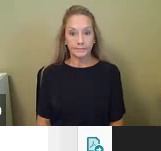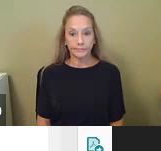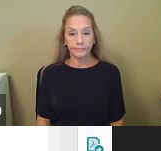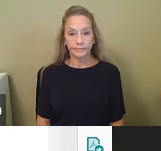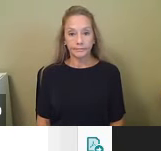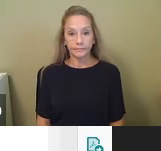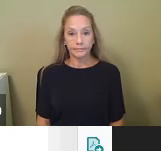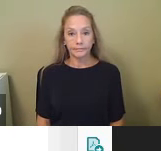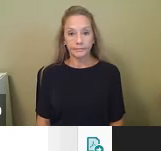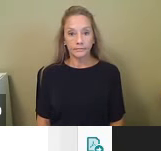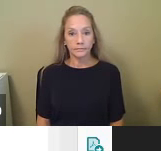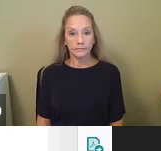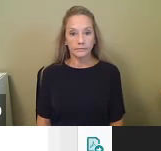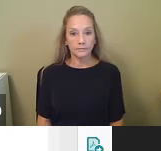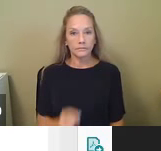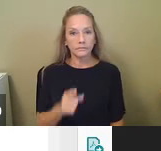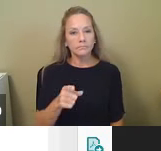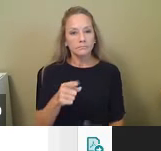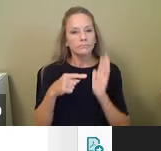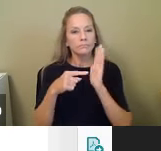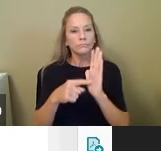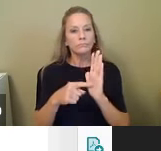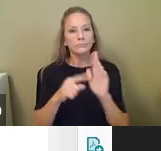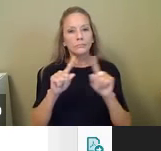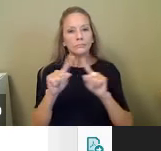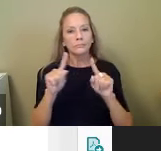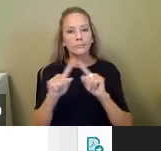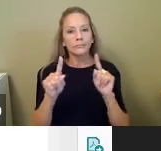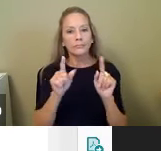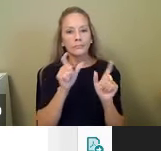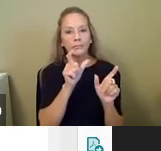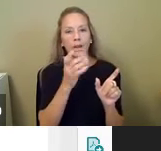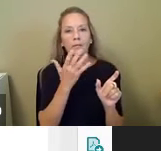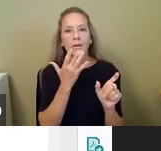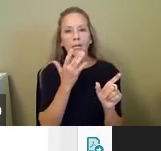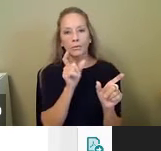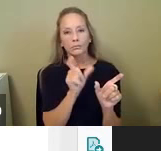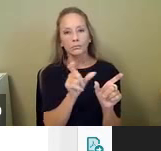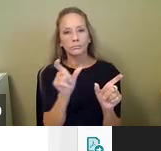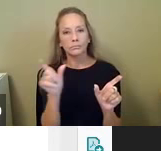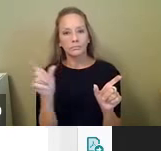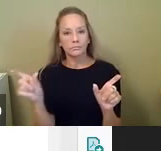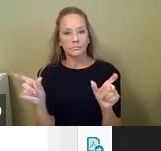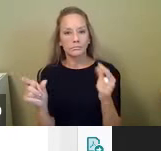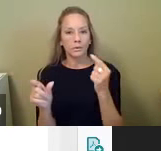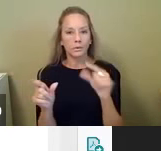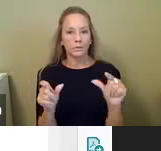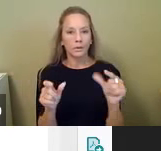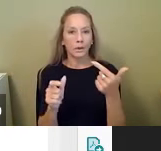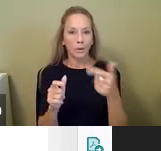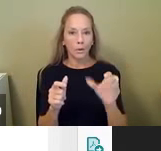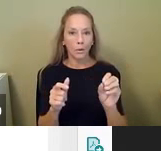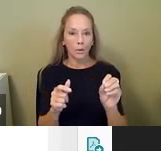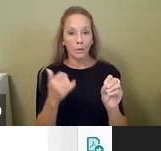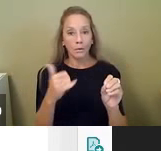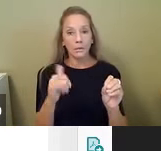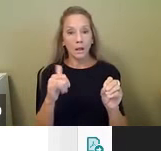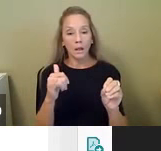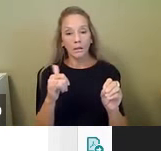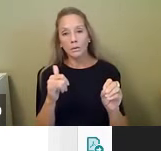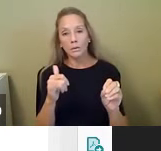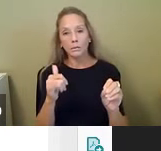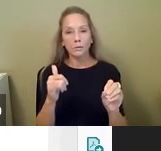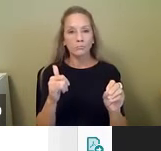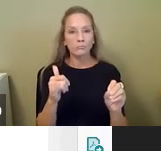This slide here just tells you what the different colors mean. Green is go, yellow is, you